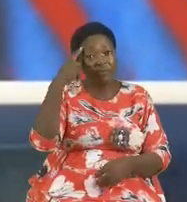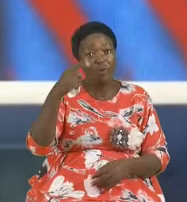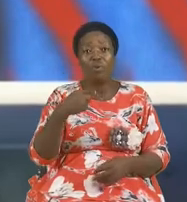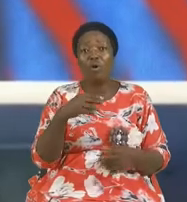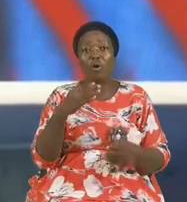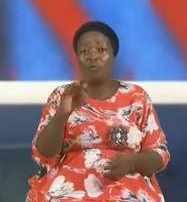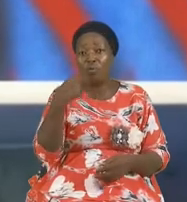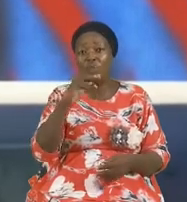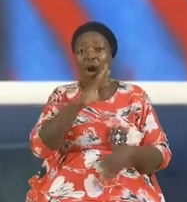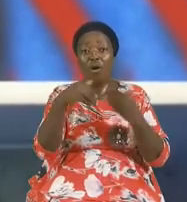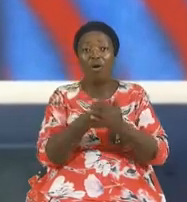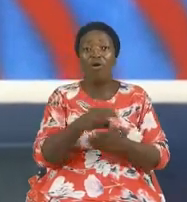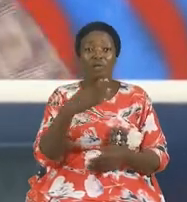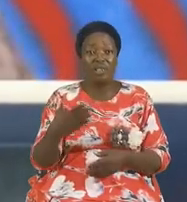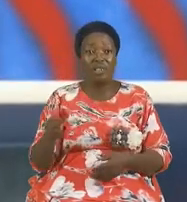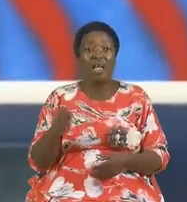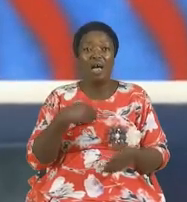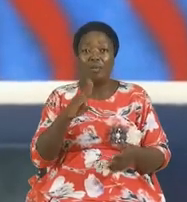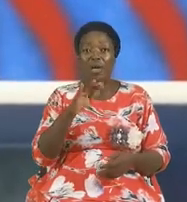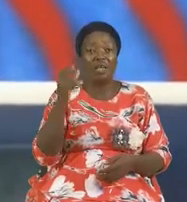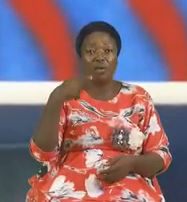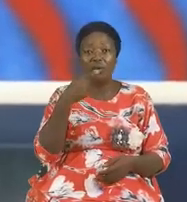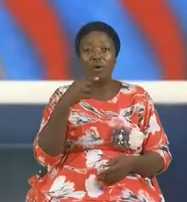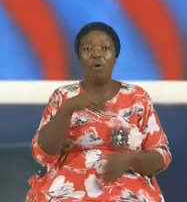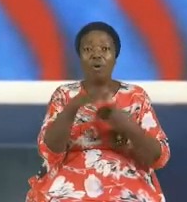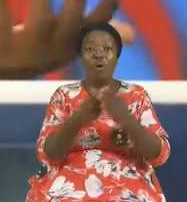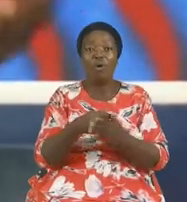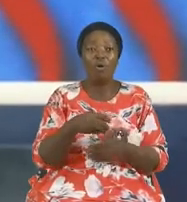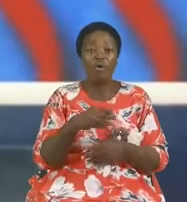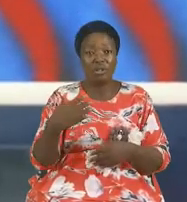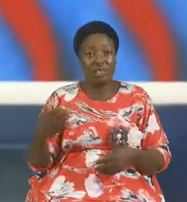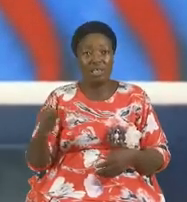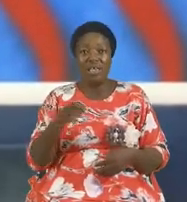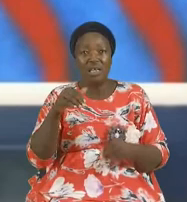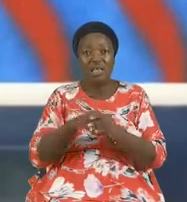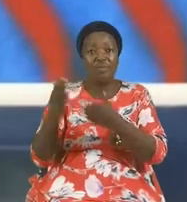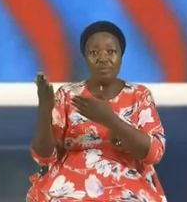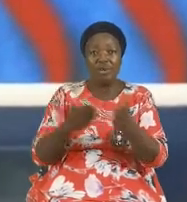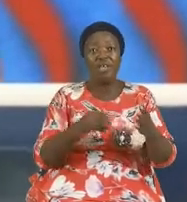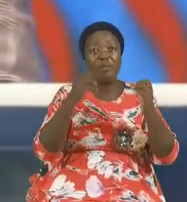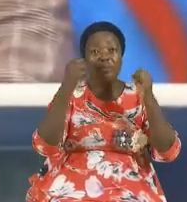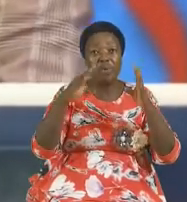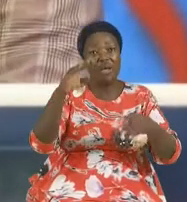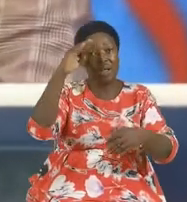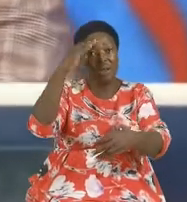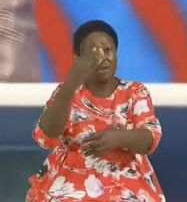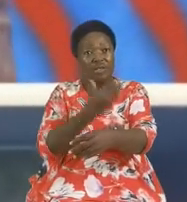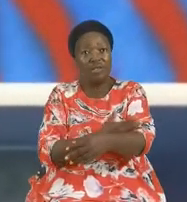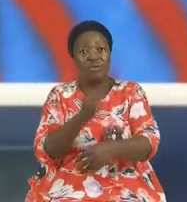him for whom are all things, and by whom are all things, in